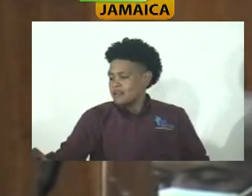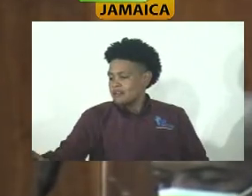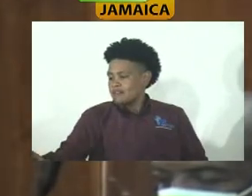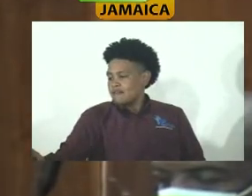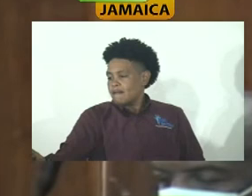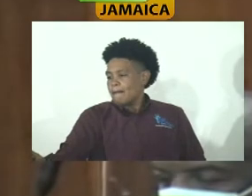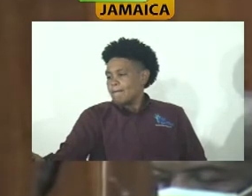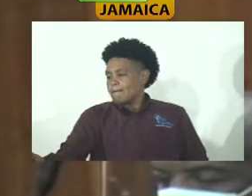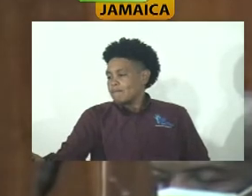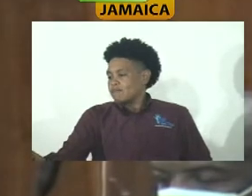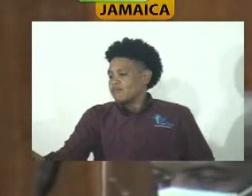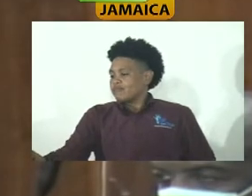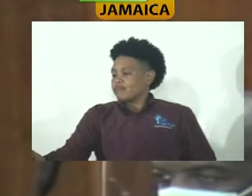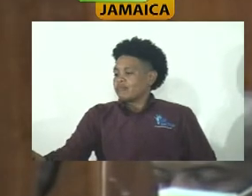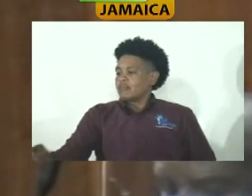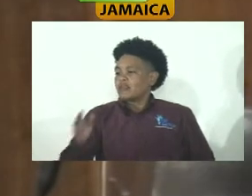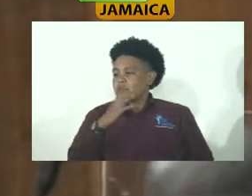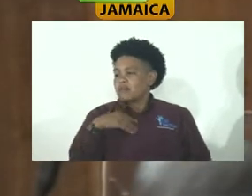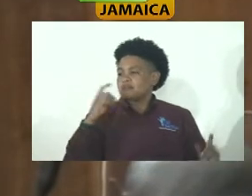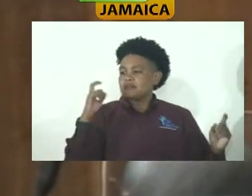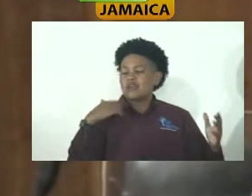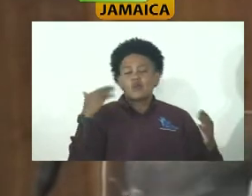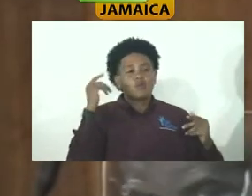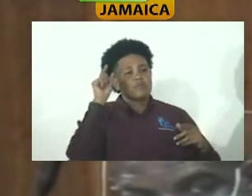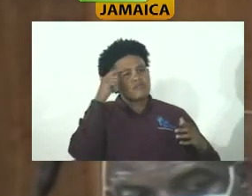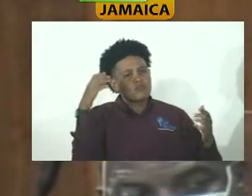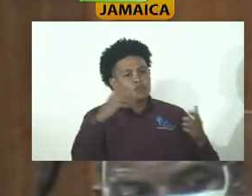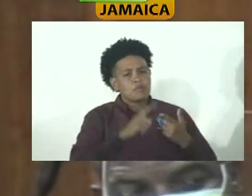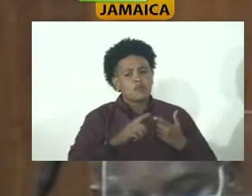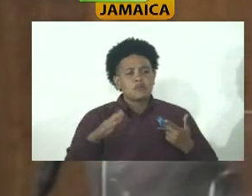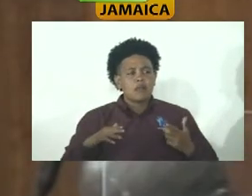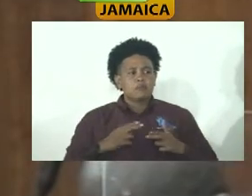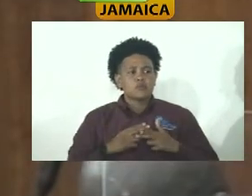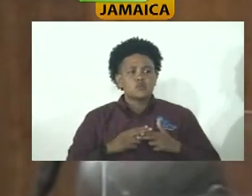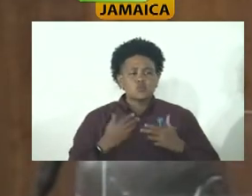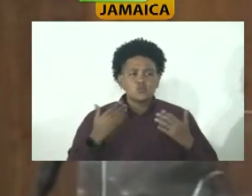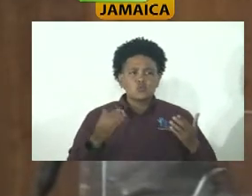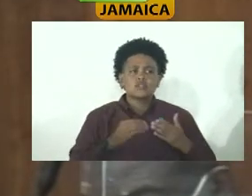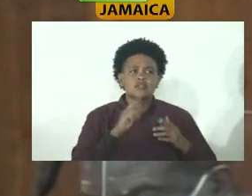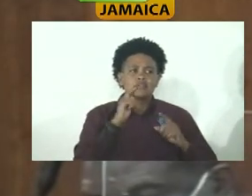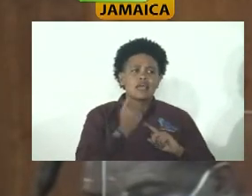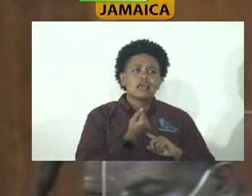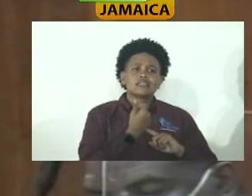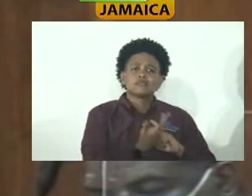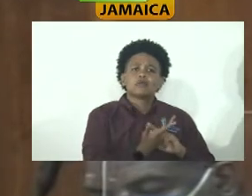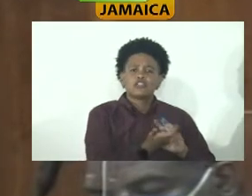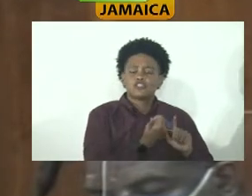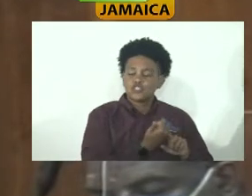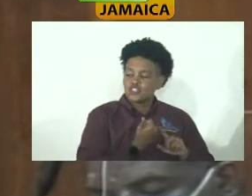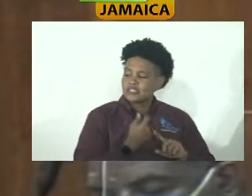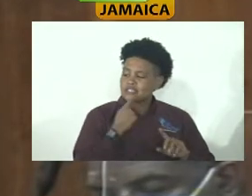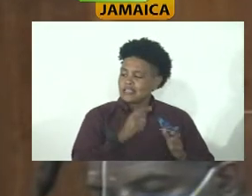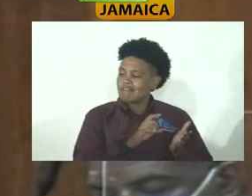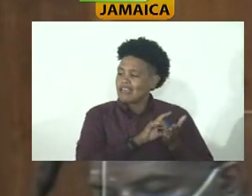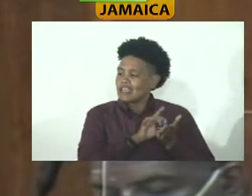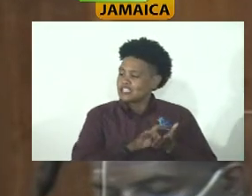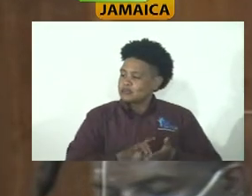madam speaker i hope to take the cabinet and parliament shortly an expansion of expungement